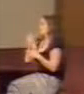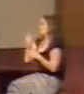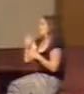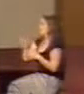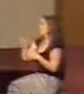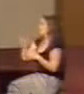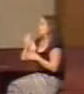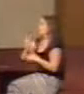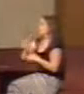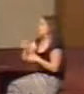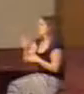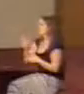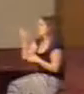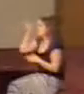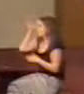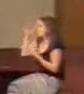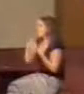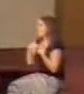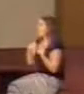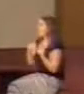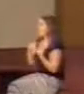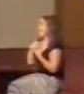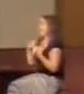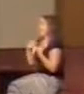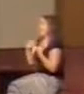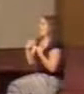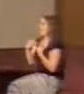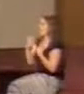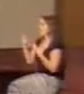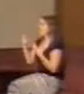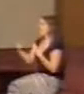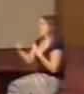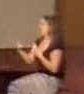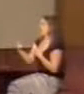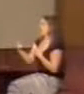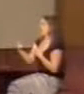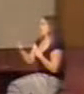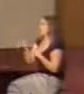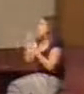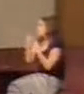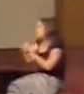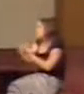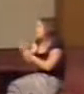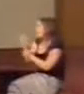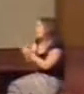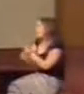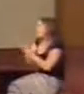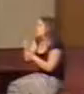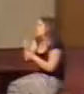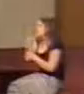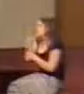his nightclub. And I've tried every mixed drink from every bar." Wow!